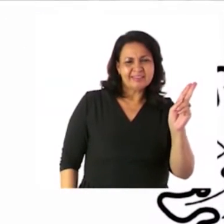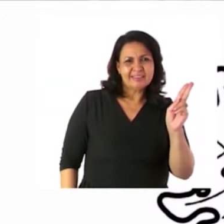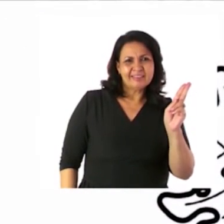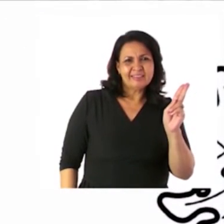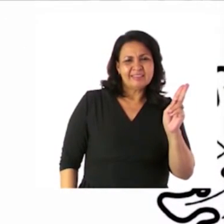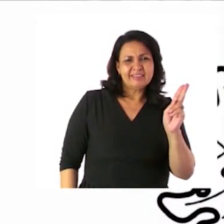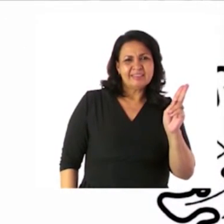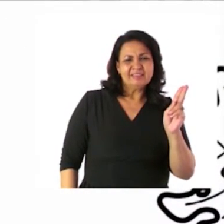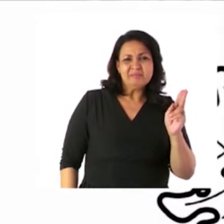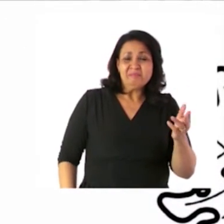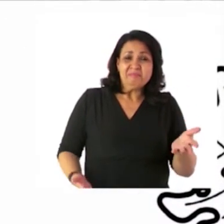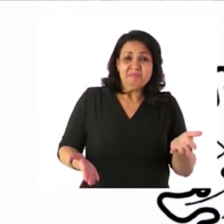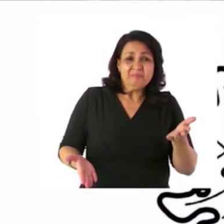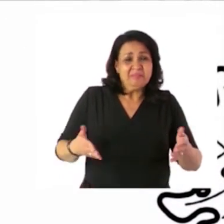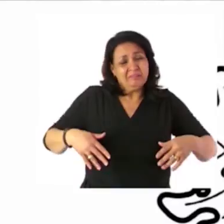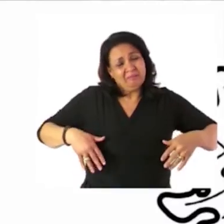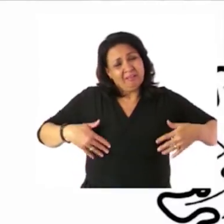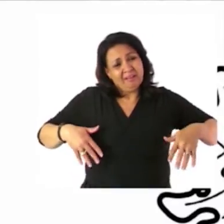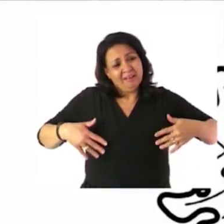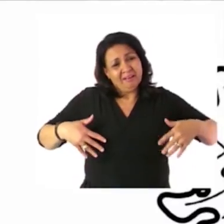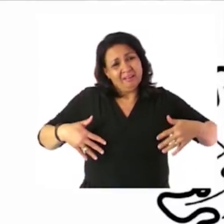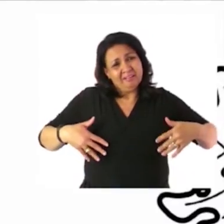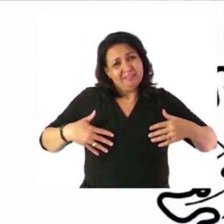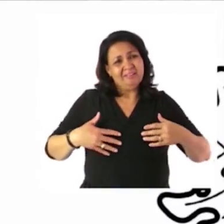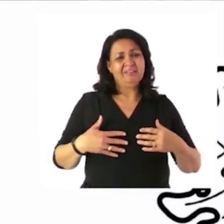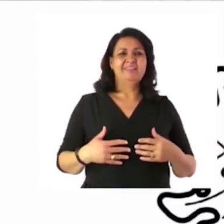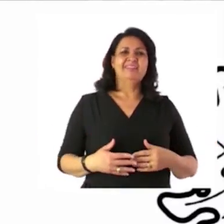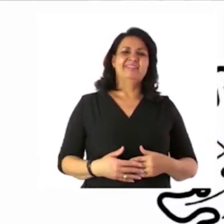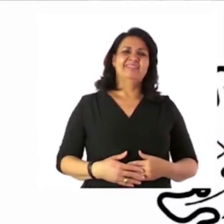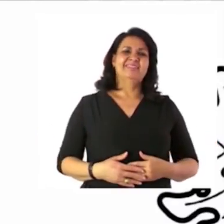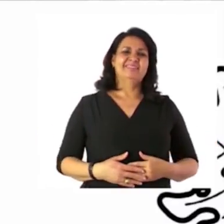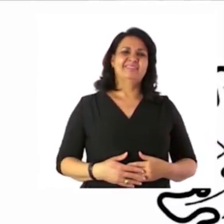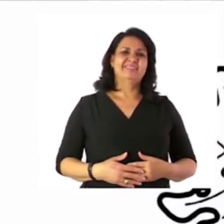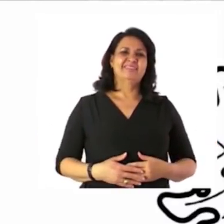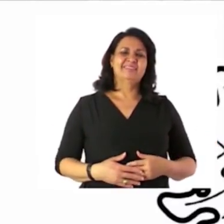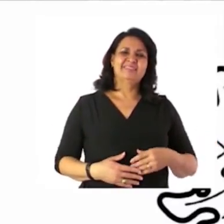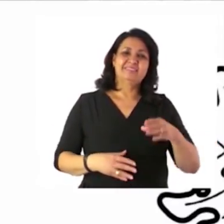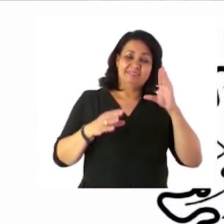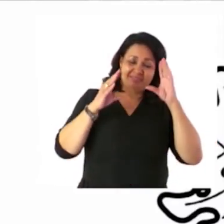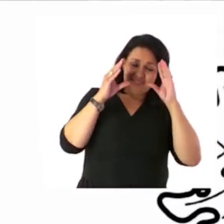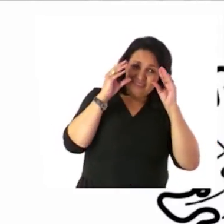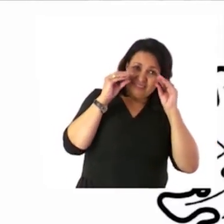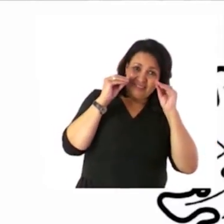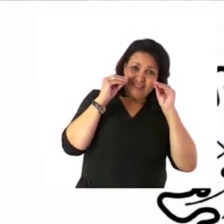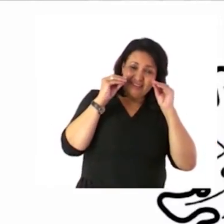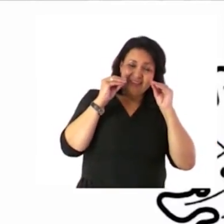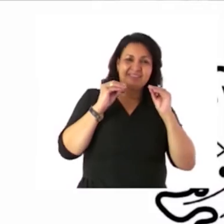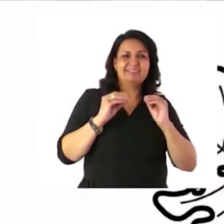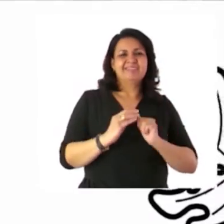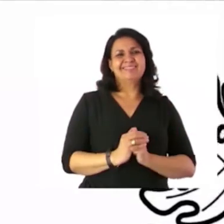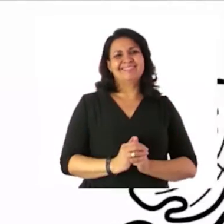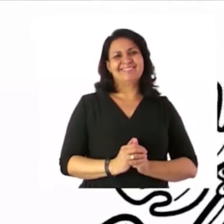sloth is very tired it's snoozing away but without making noise